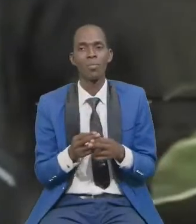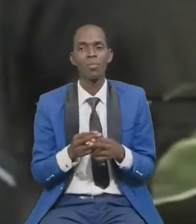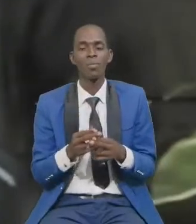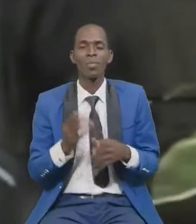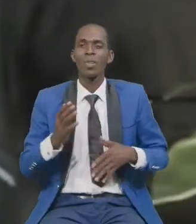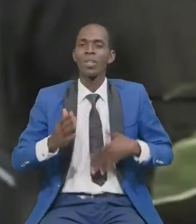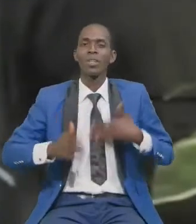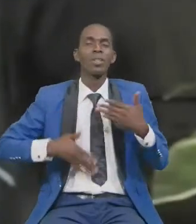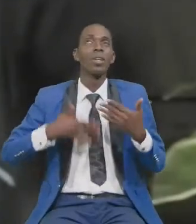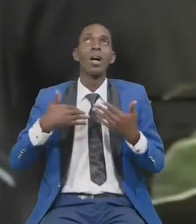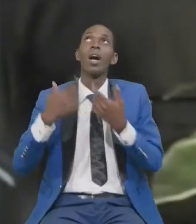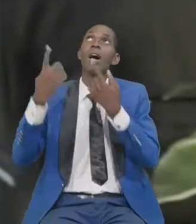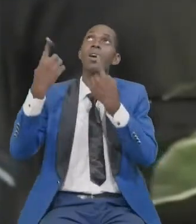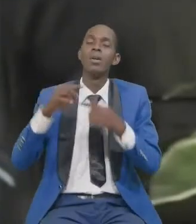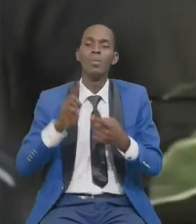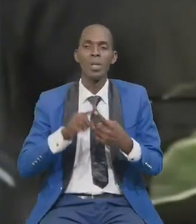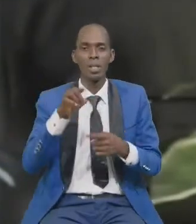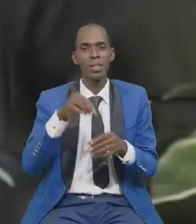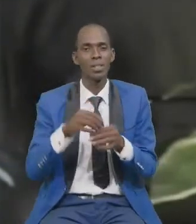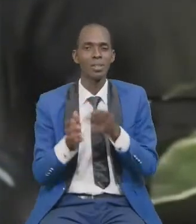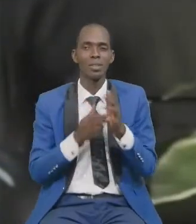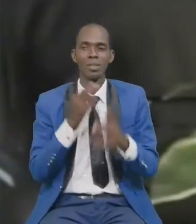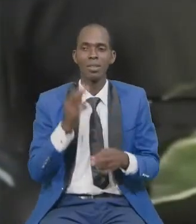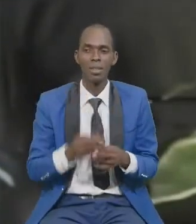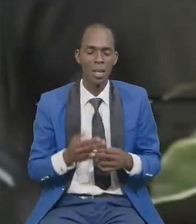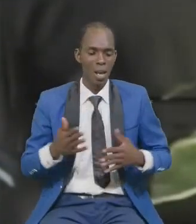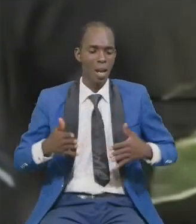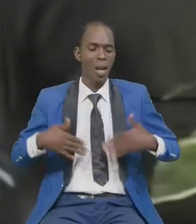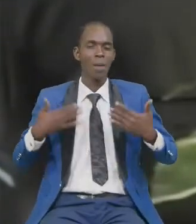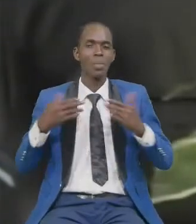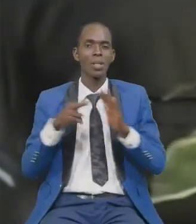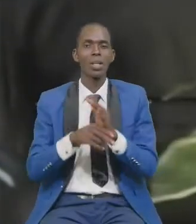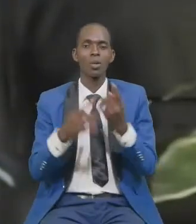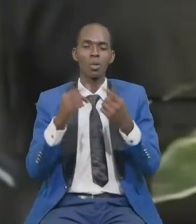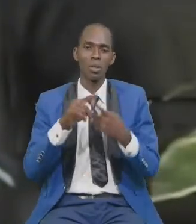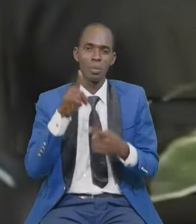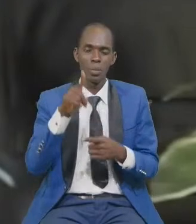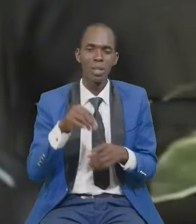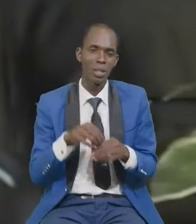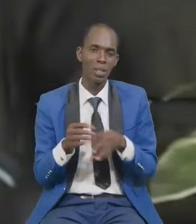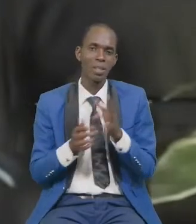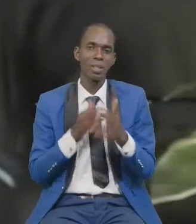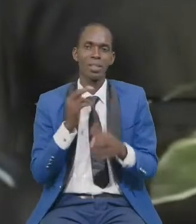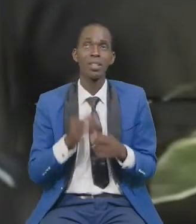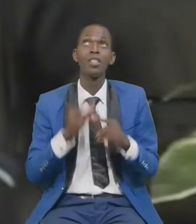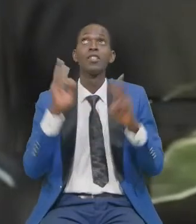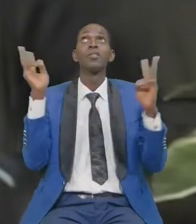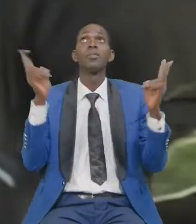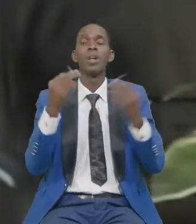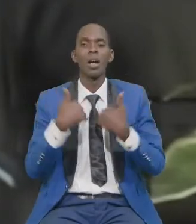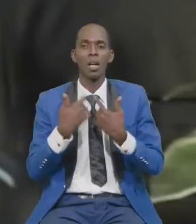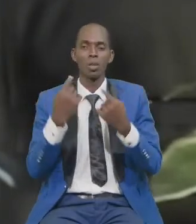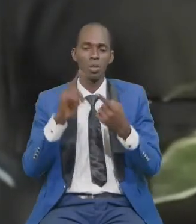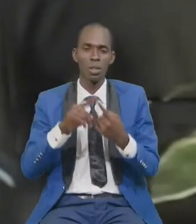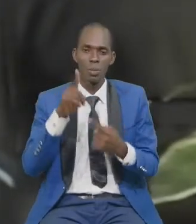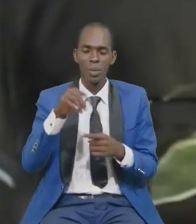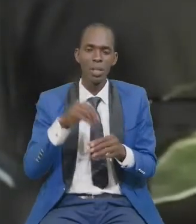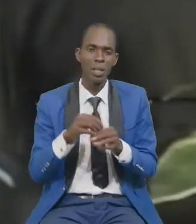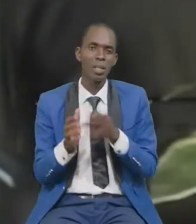Joy has come to you. Happiness has come to you. Victory has come unto